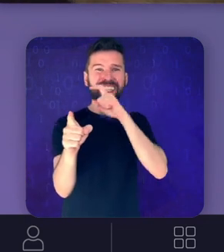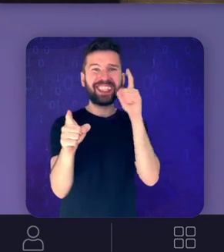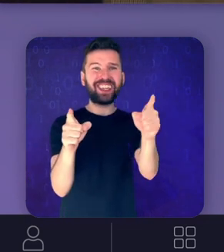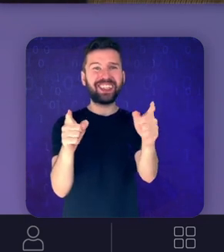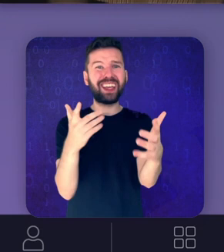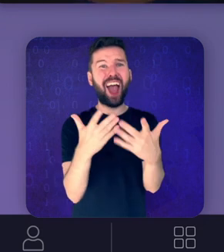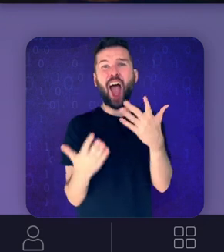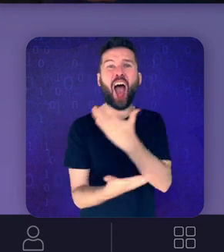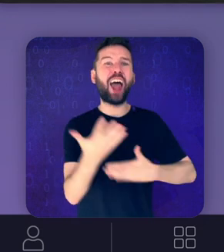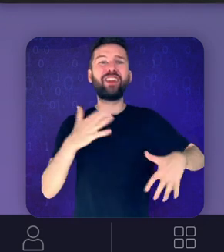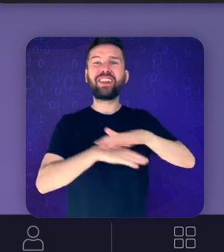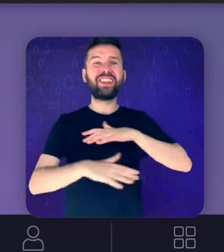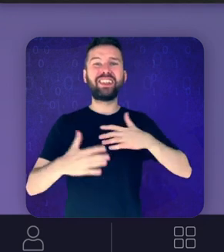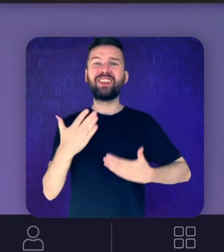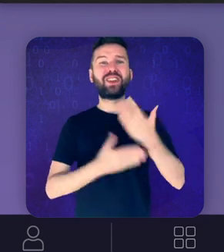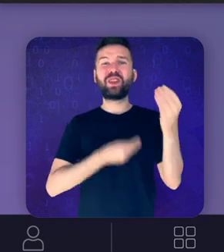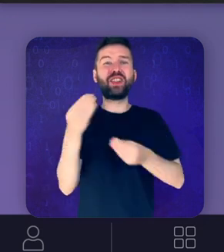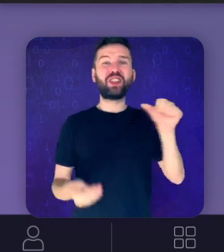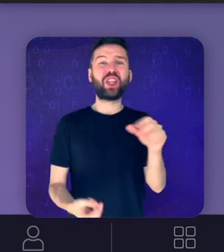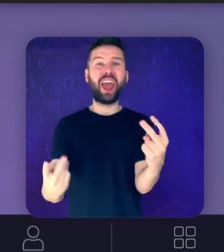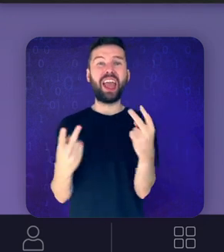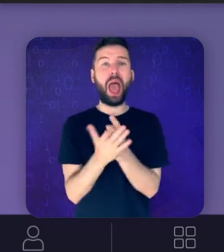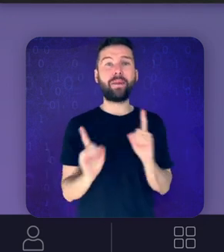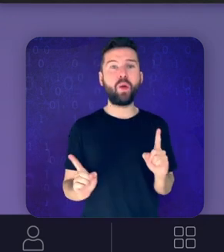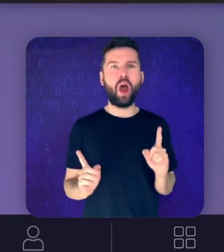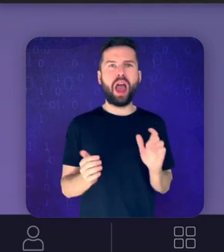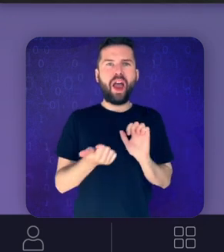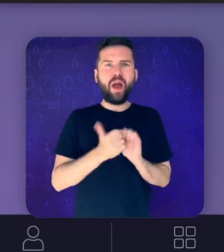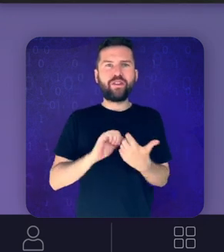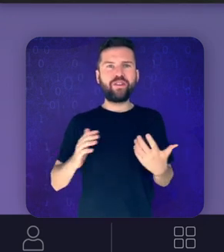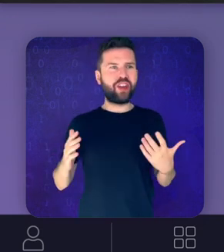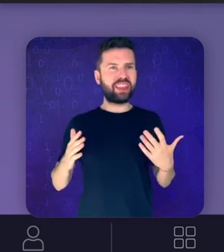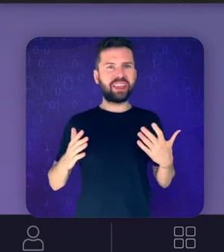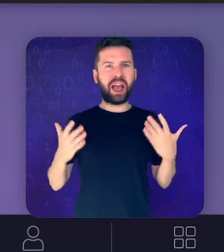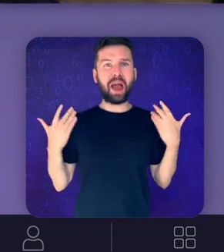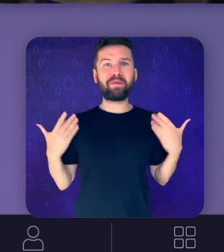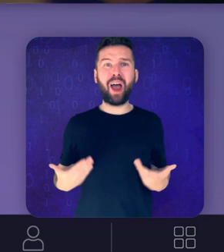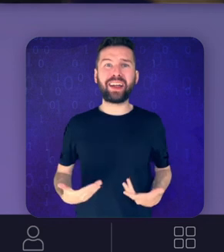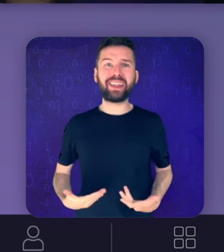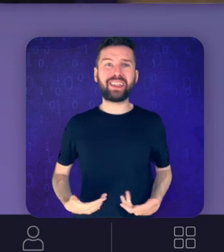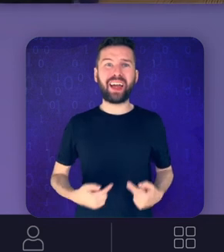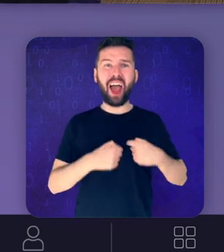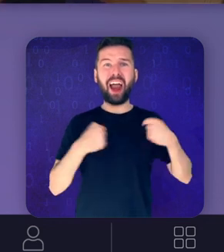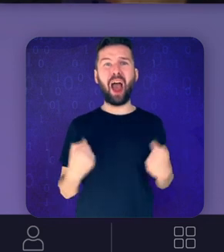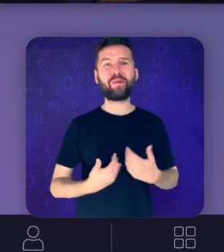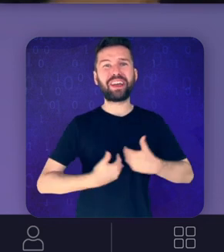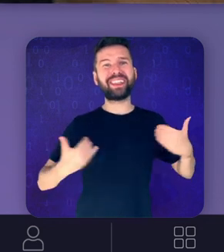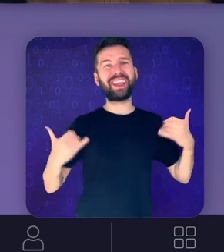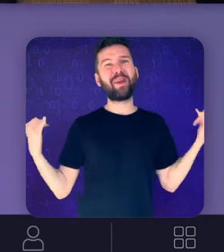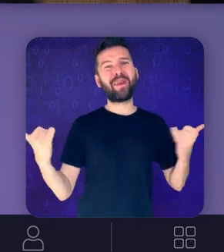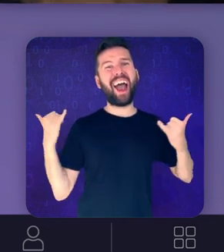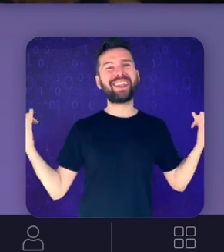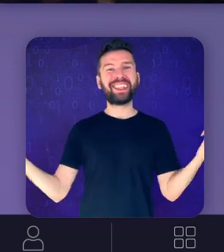brother, sister, other. Listen to this brand new story about friends and bodies